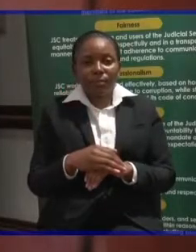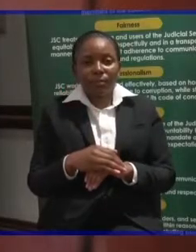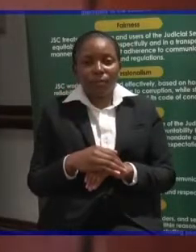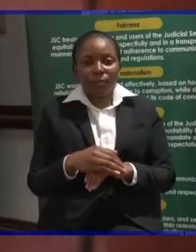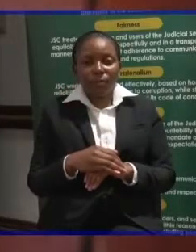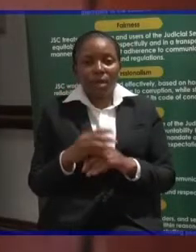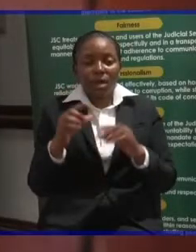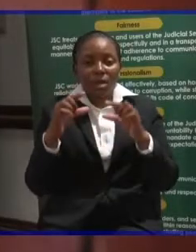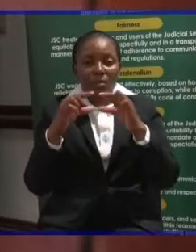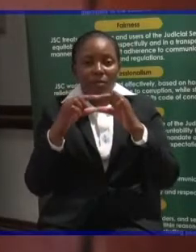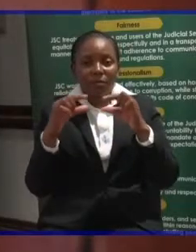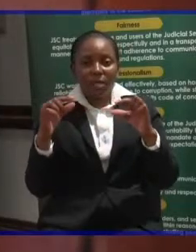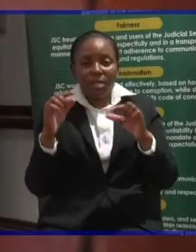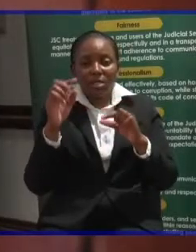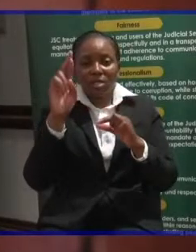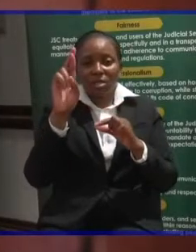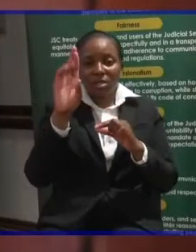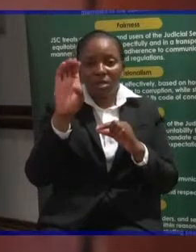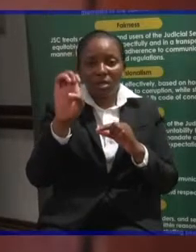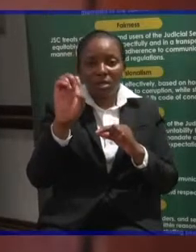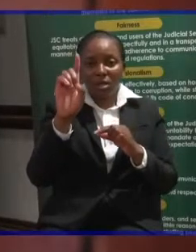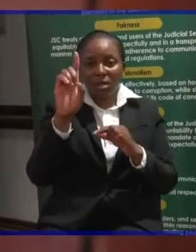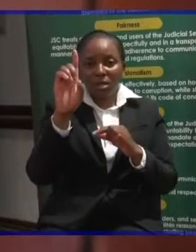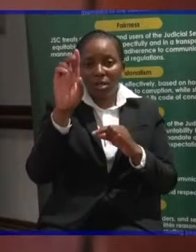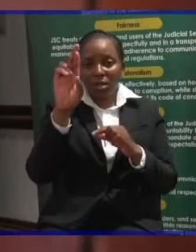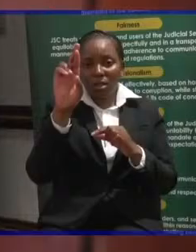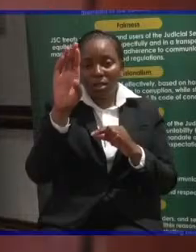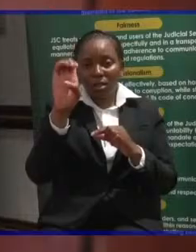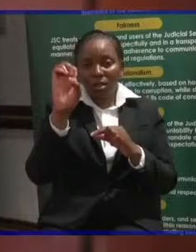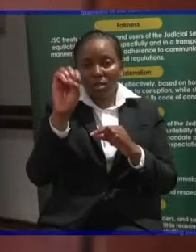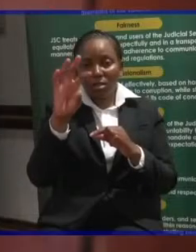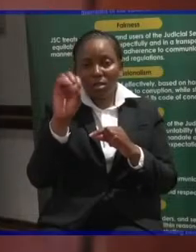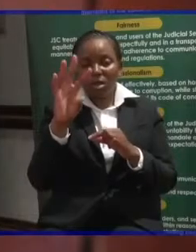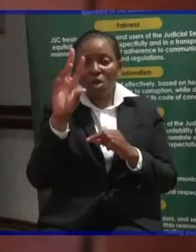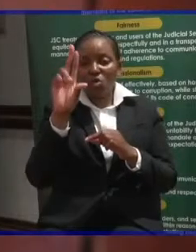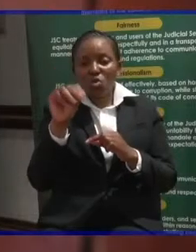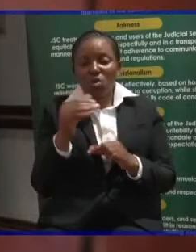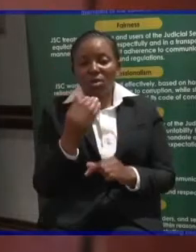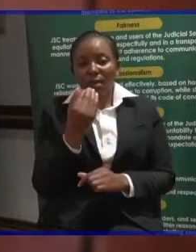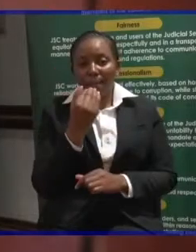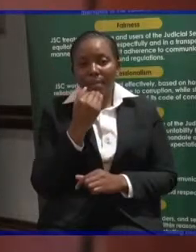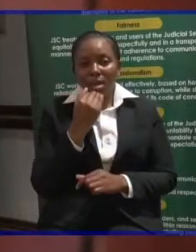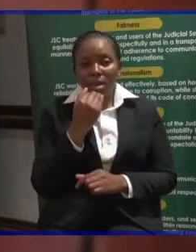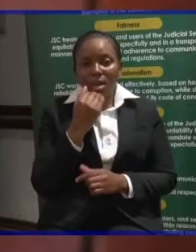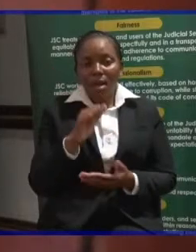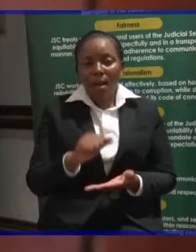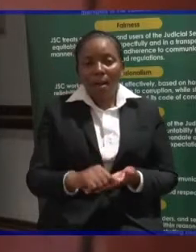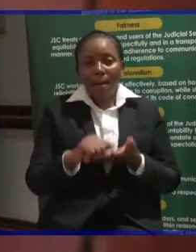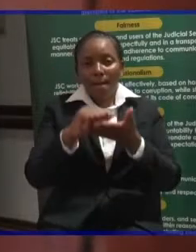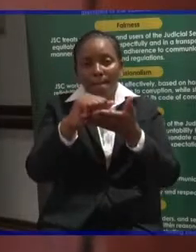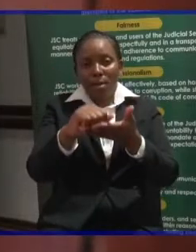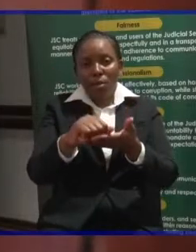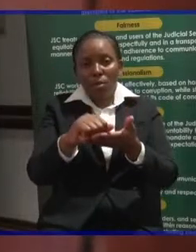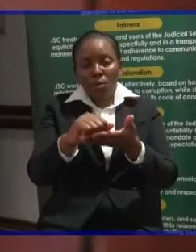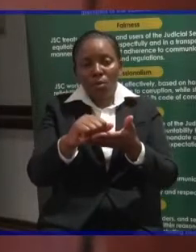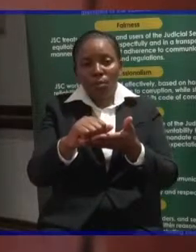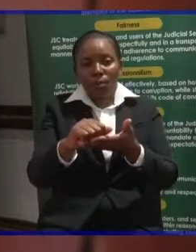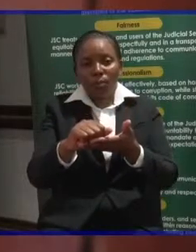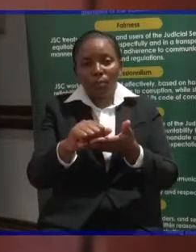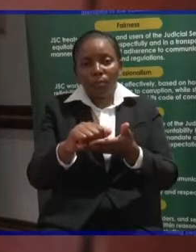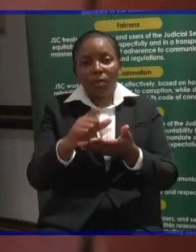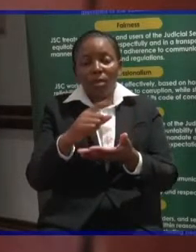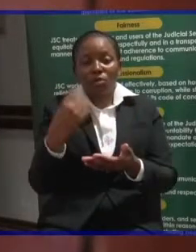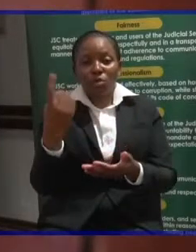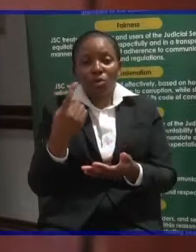phrase redress any dispute does not mean appeal. It